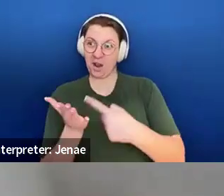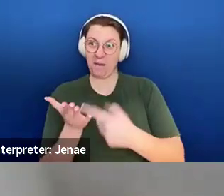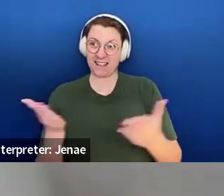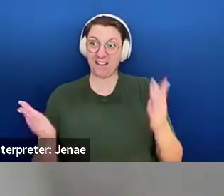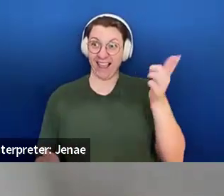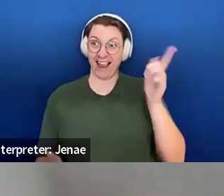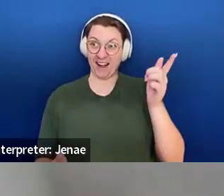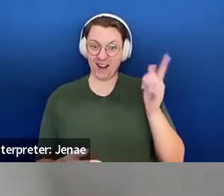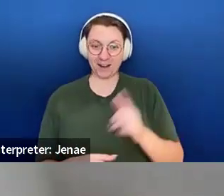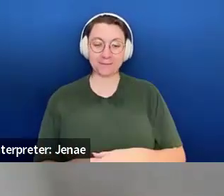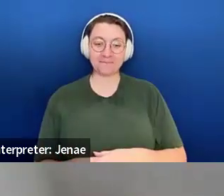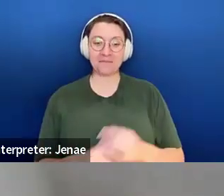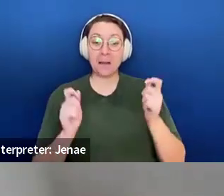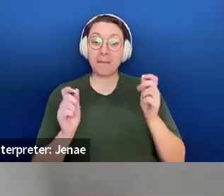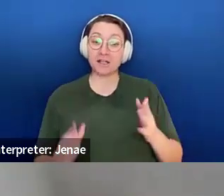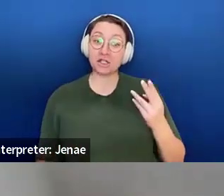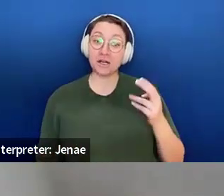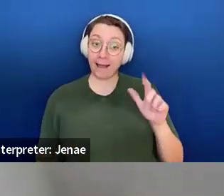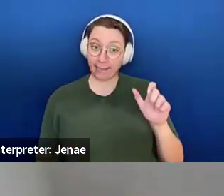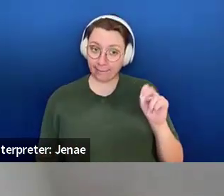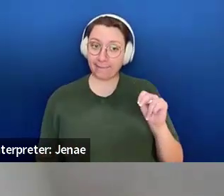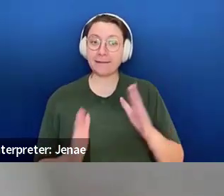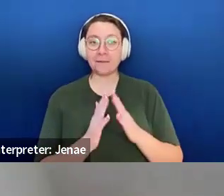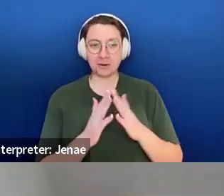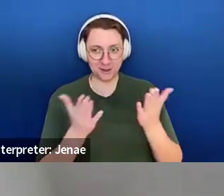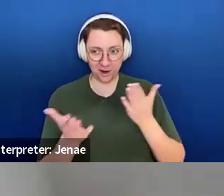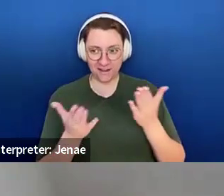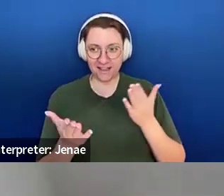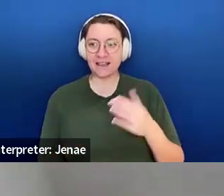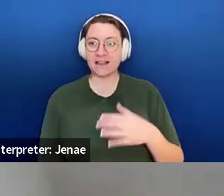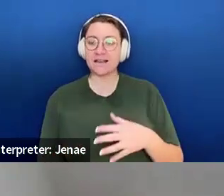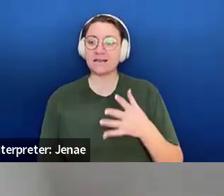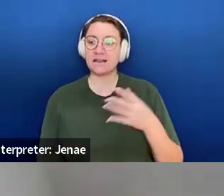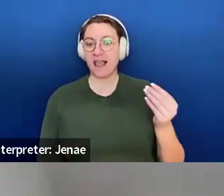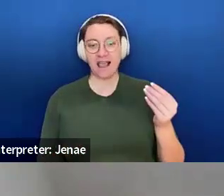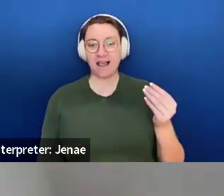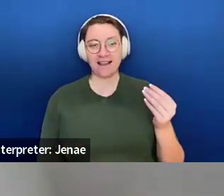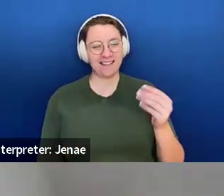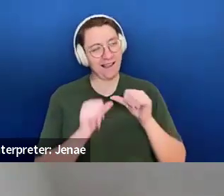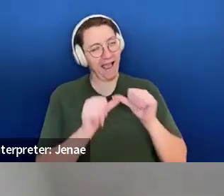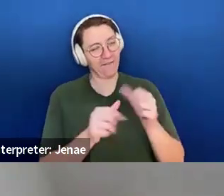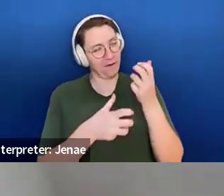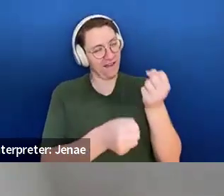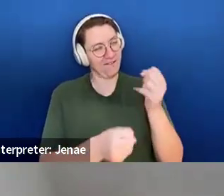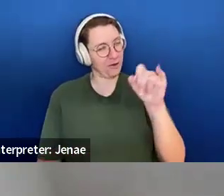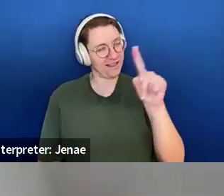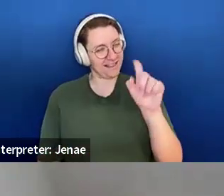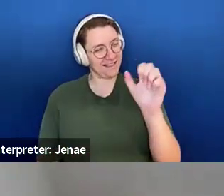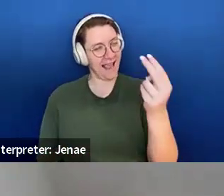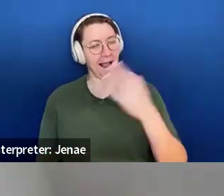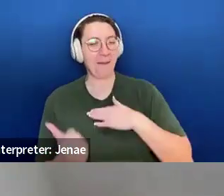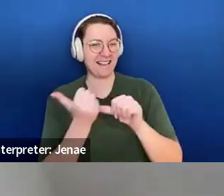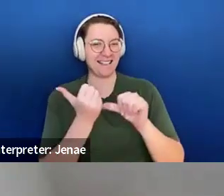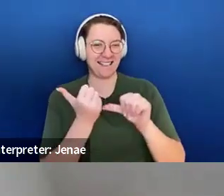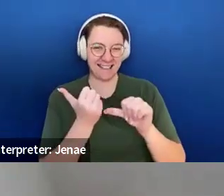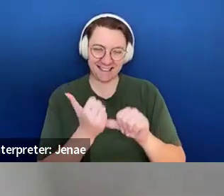We've got our manager, Helen from Community Services, and the ever faithful Zach, my assistant, on as well. All